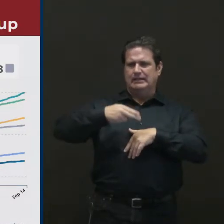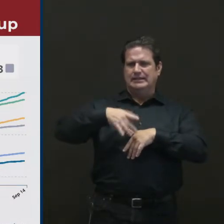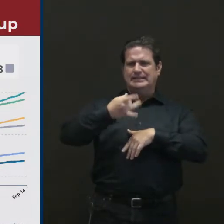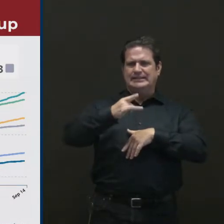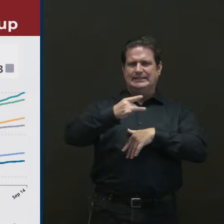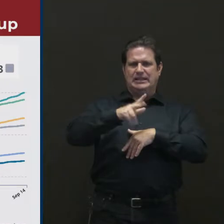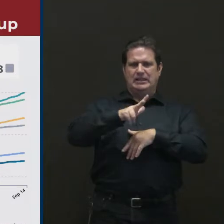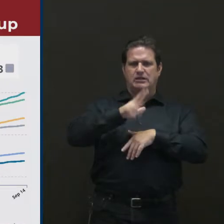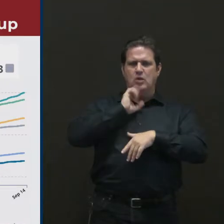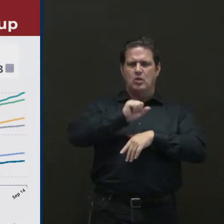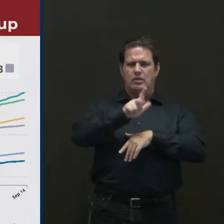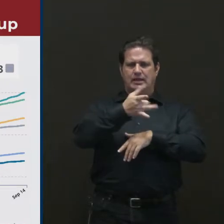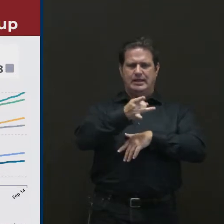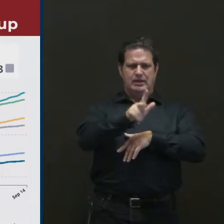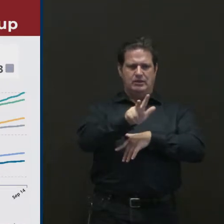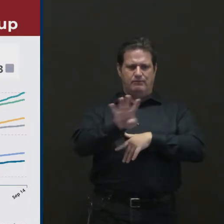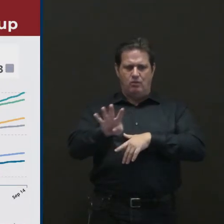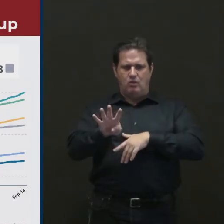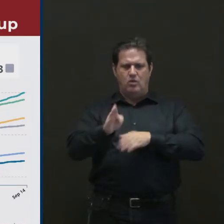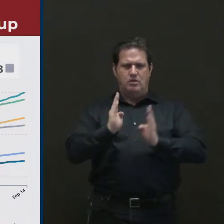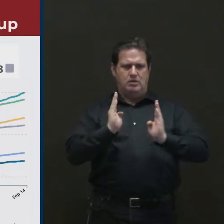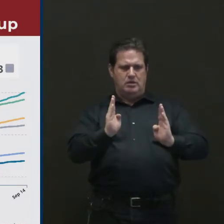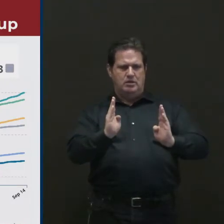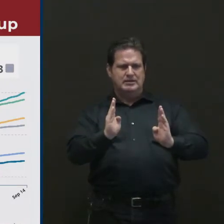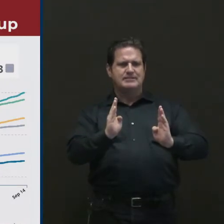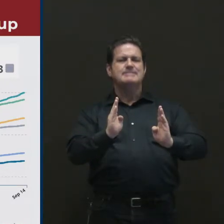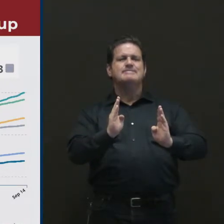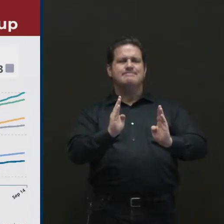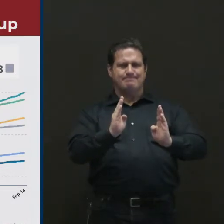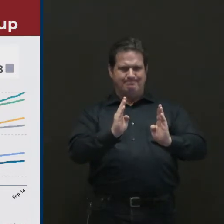to 34-year-old demographic,